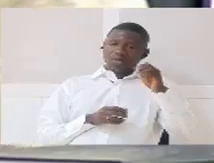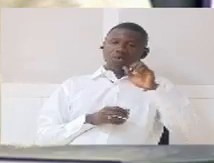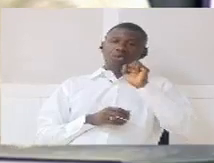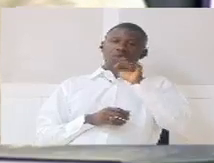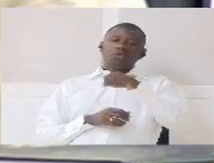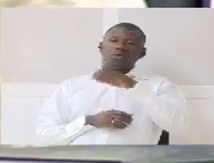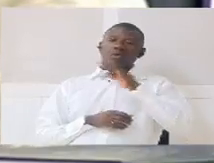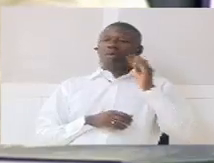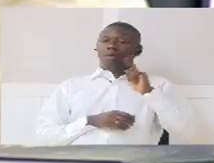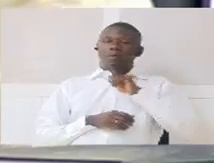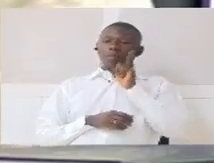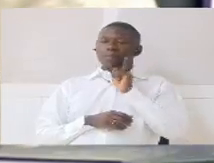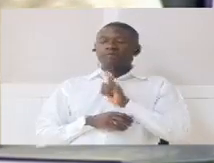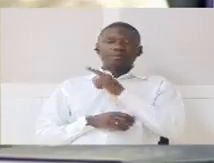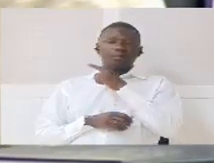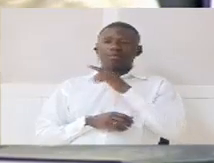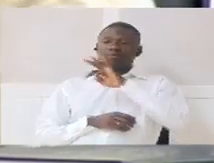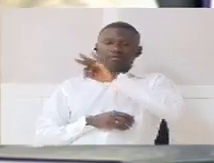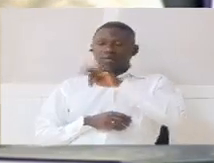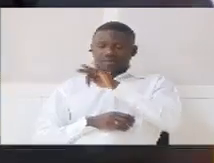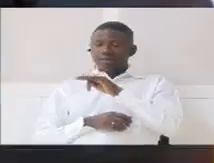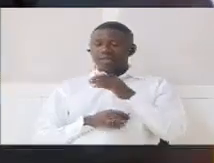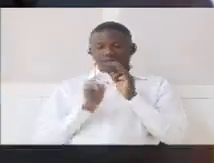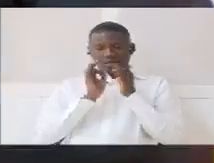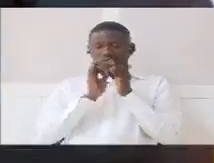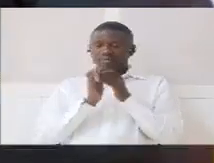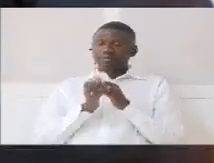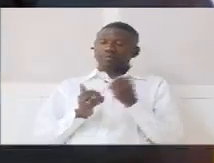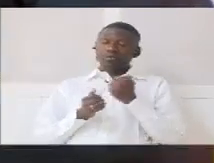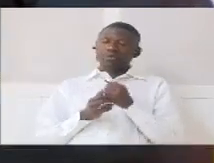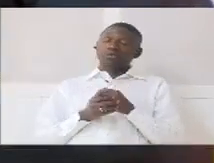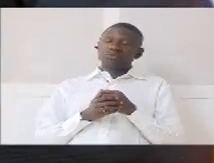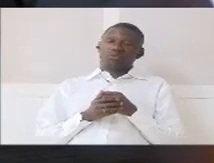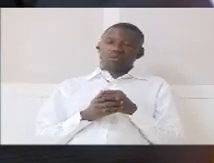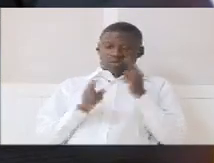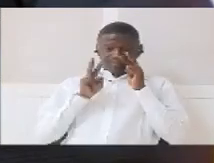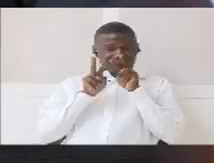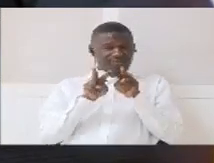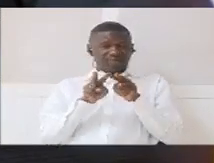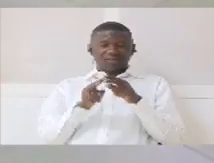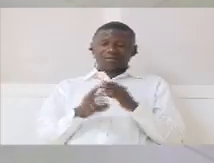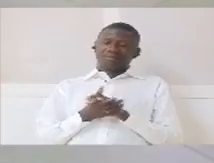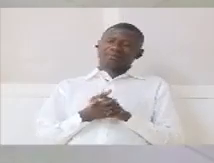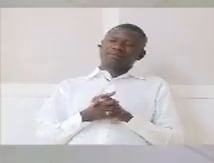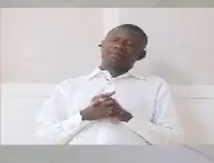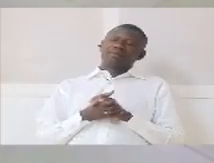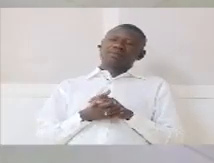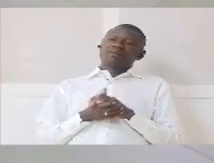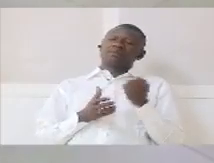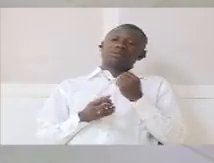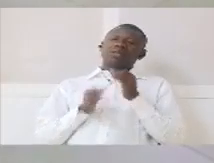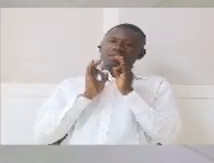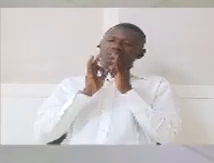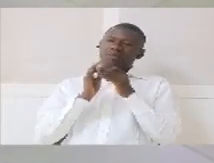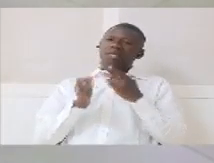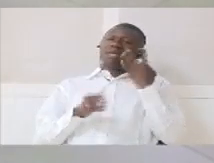Kabaranda, we got a prisoner, so but I don't go to the monitor room because I'm being monitored. Sakondela Kubianyami. Especially in my case. If I'm